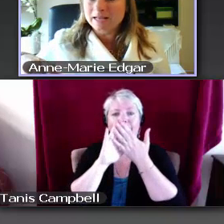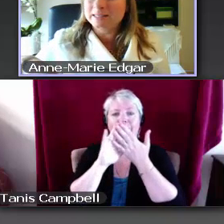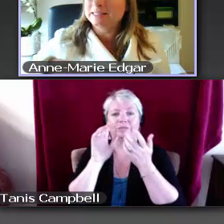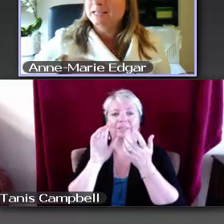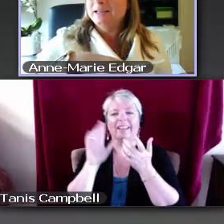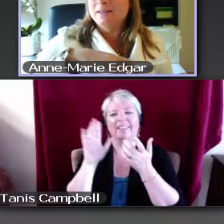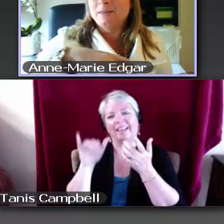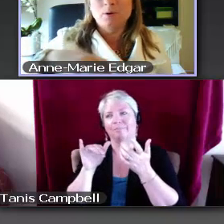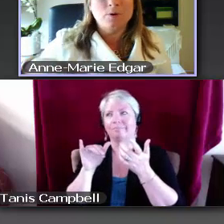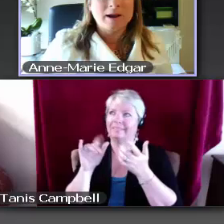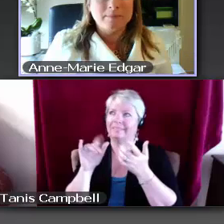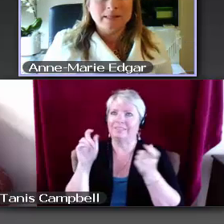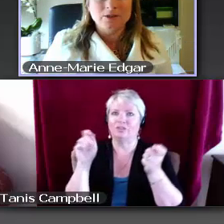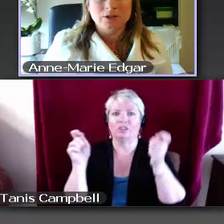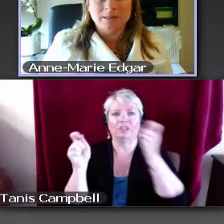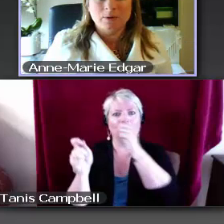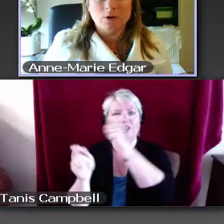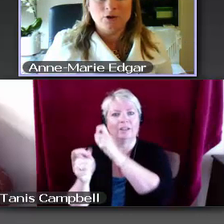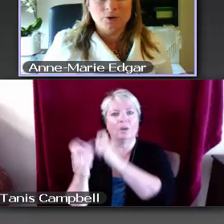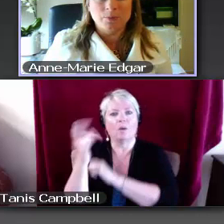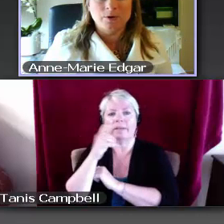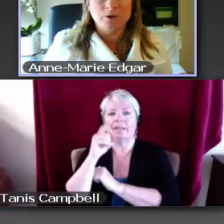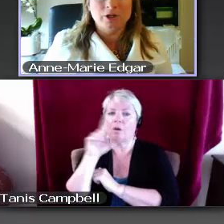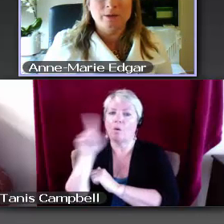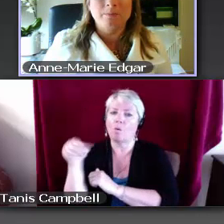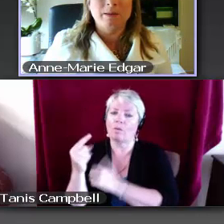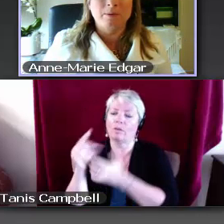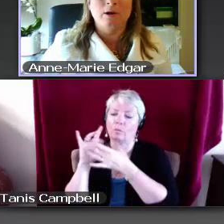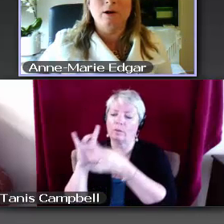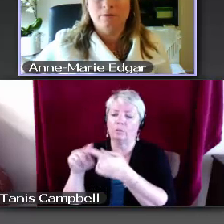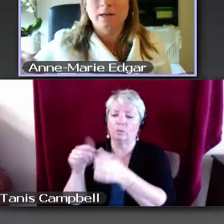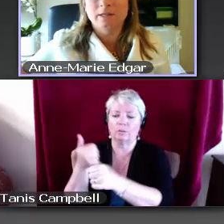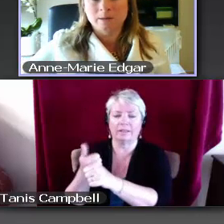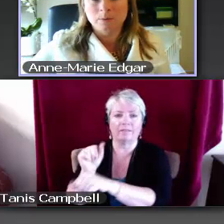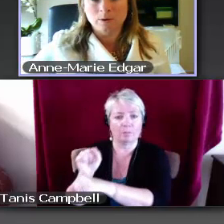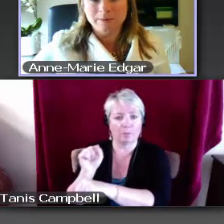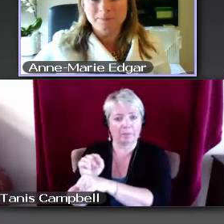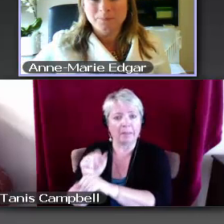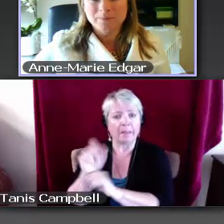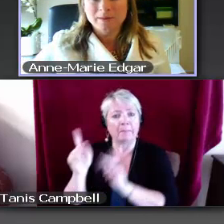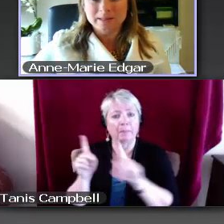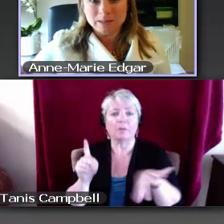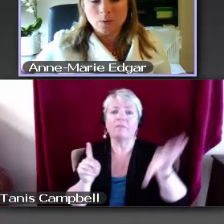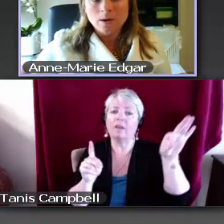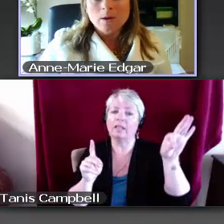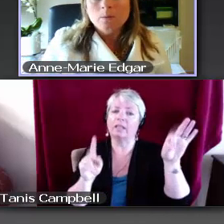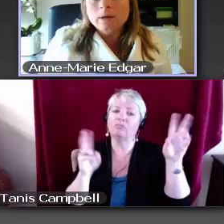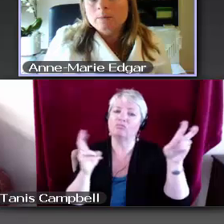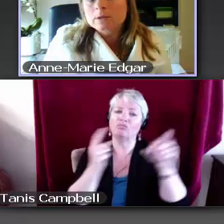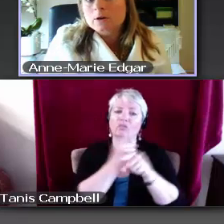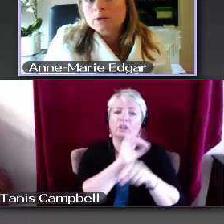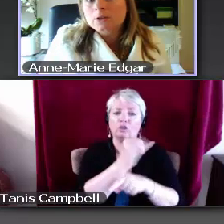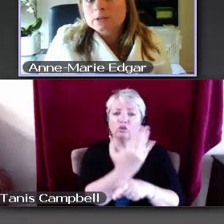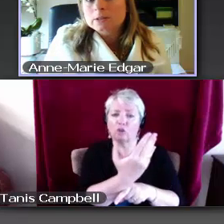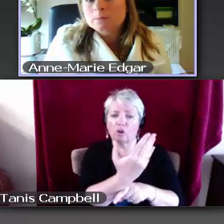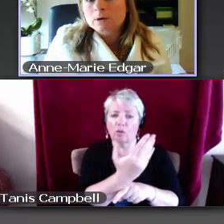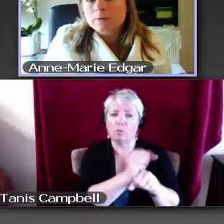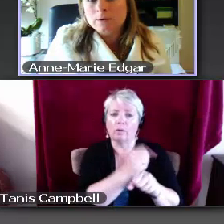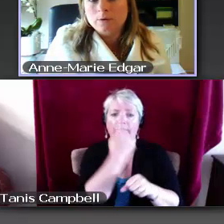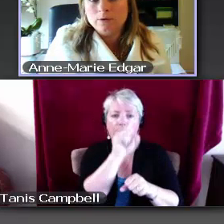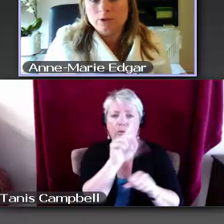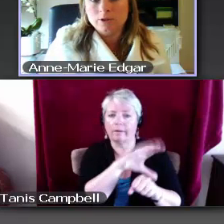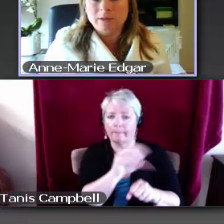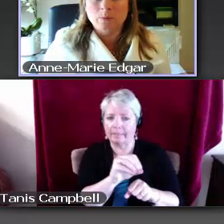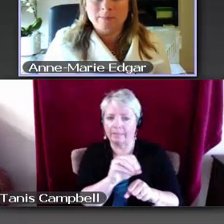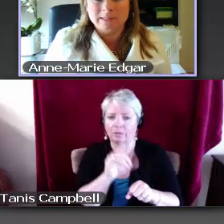apply because the program isn't just about entrepreneurship. People are finding employment. So really we're starting just to